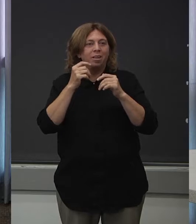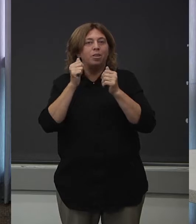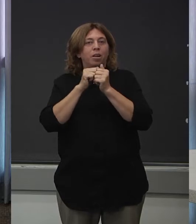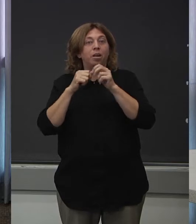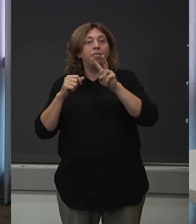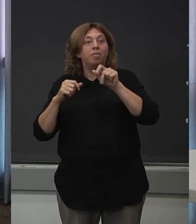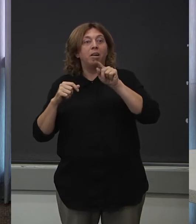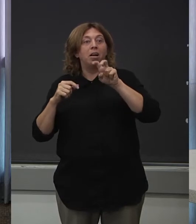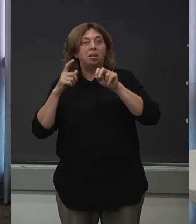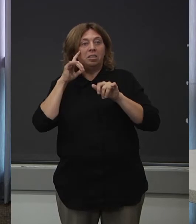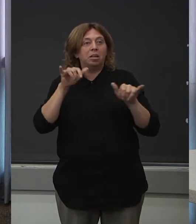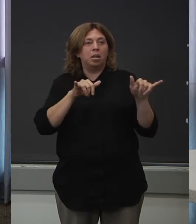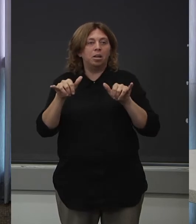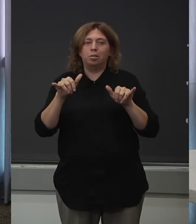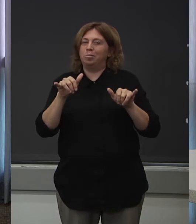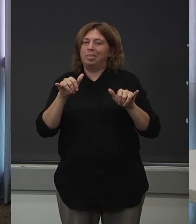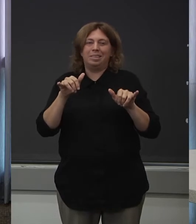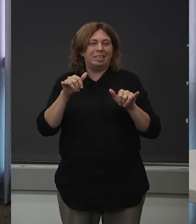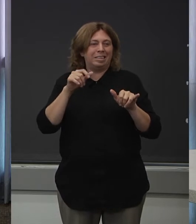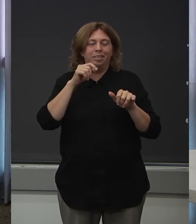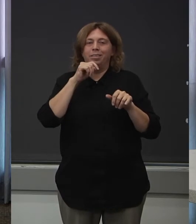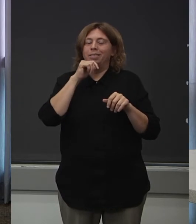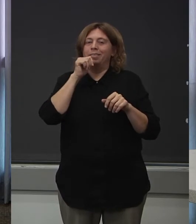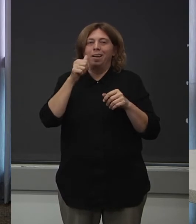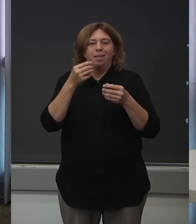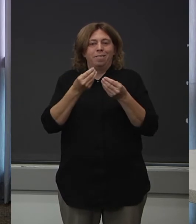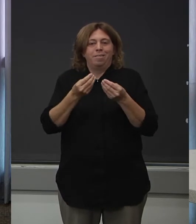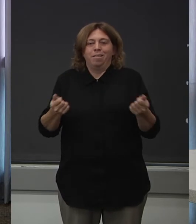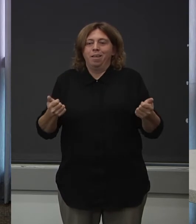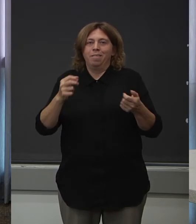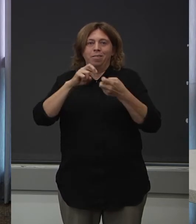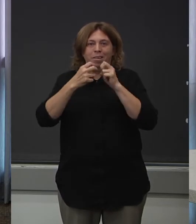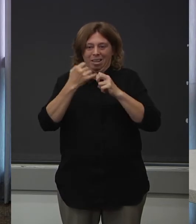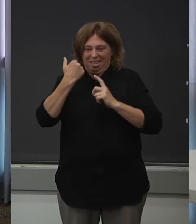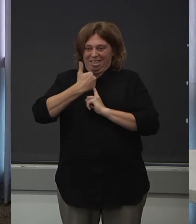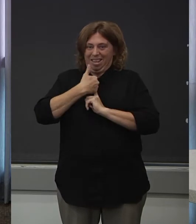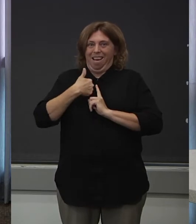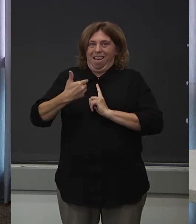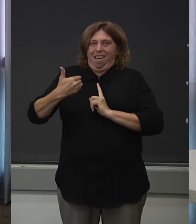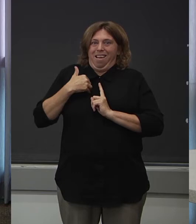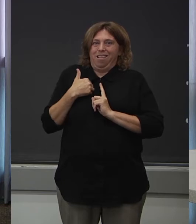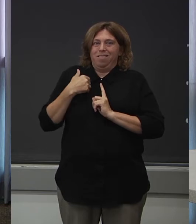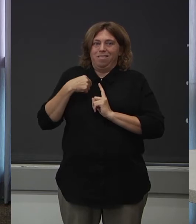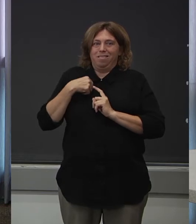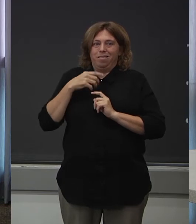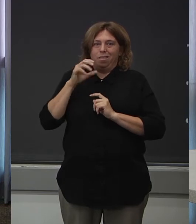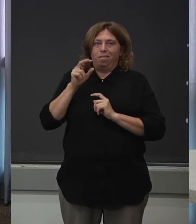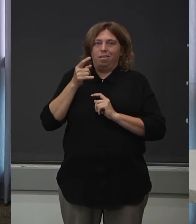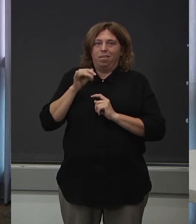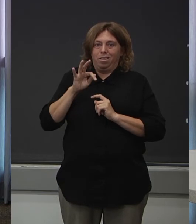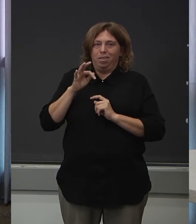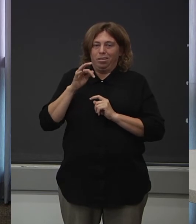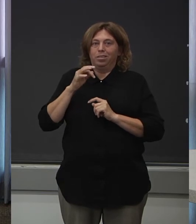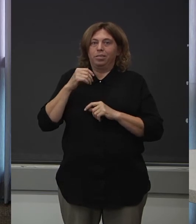controlling the individual and preventing you from spreading droplets to others nearly as well.